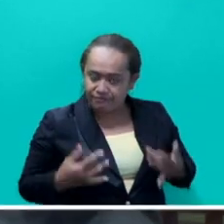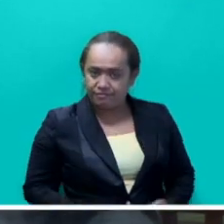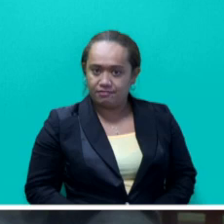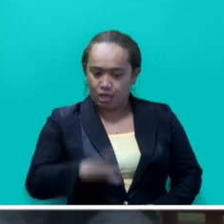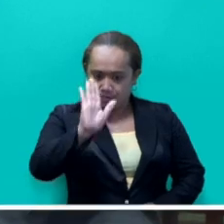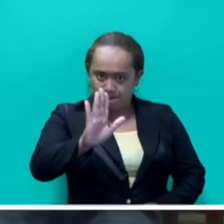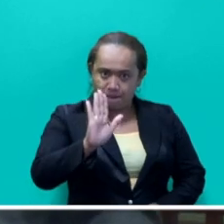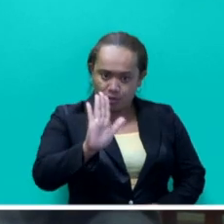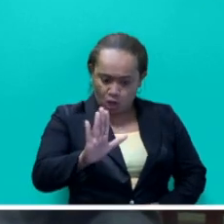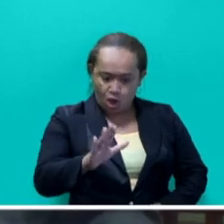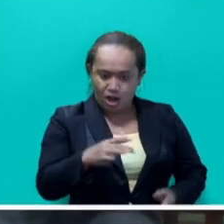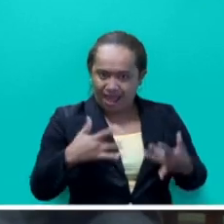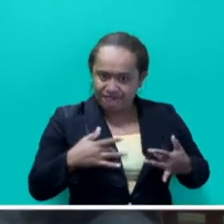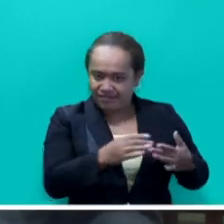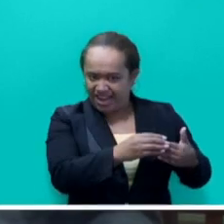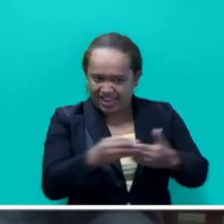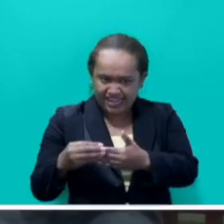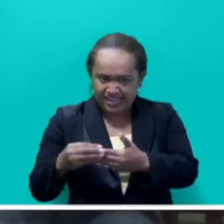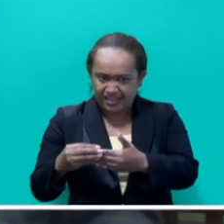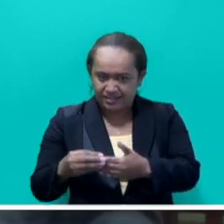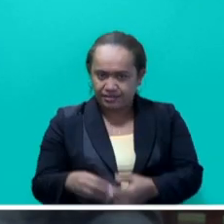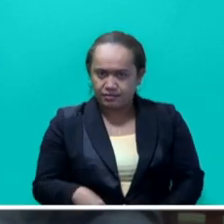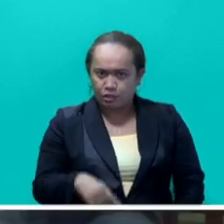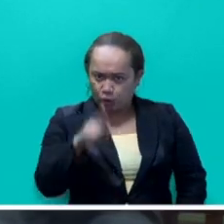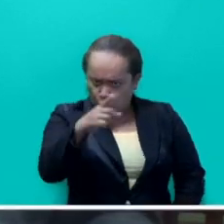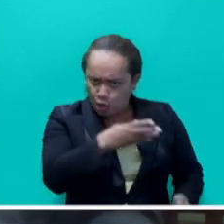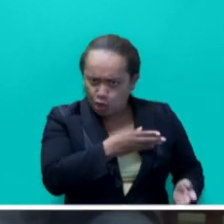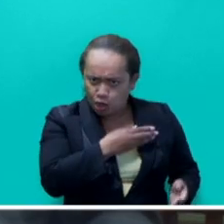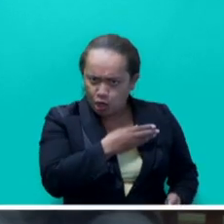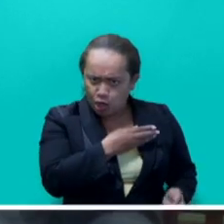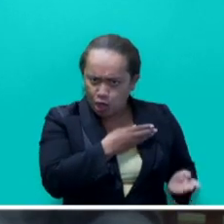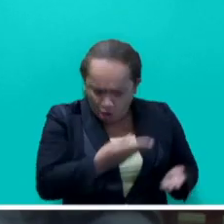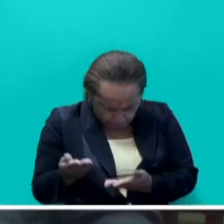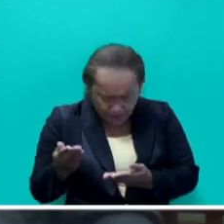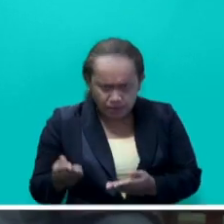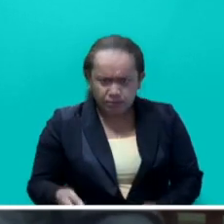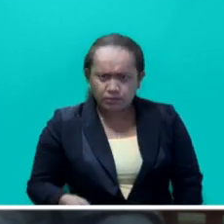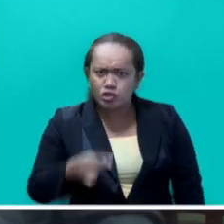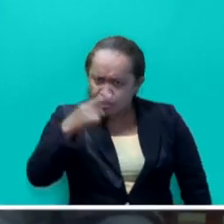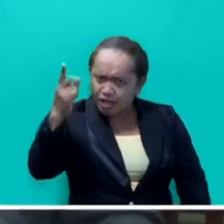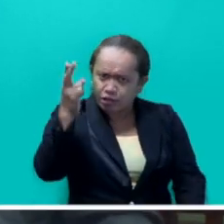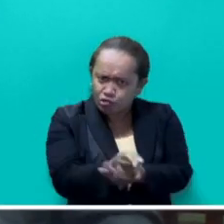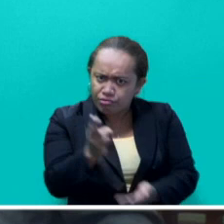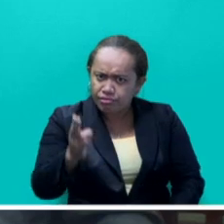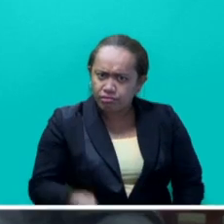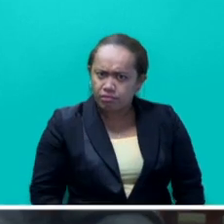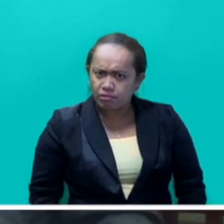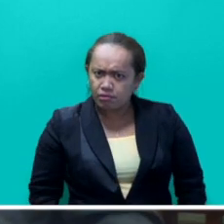leaders. Are we honorable? Are we telling the truth?